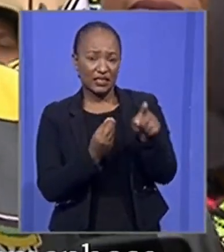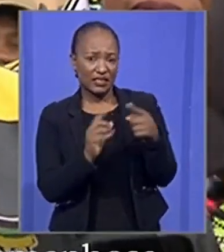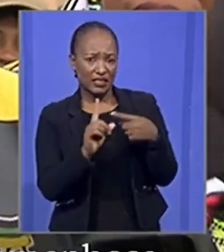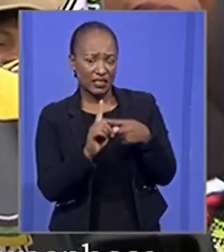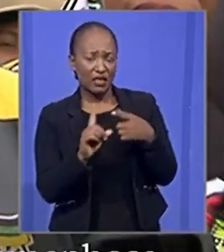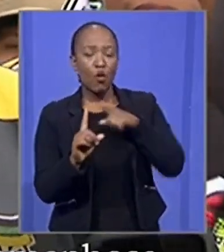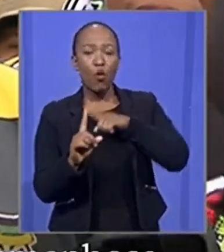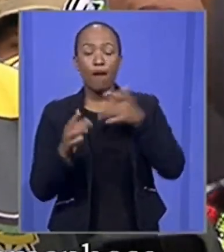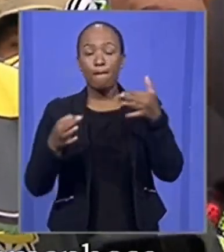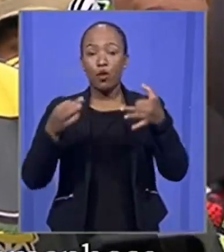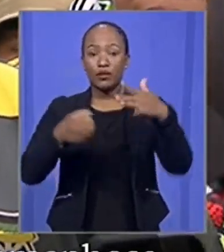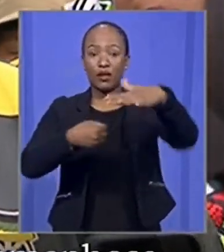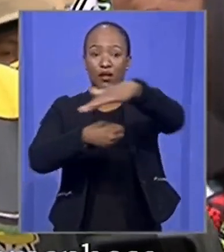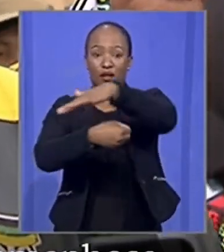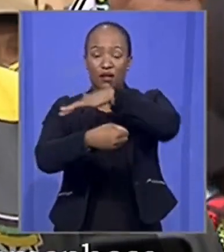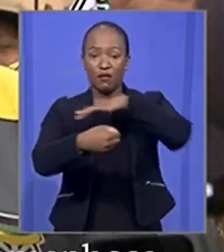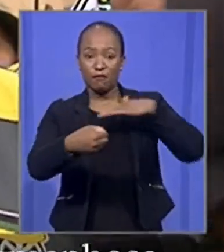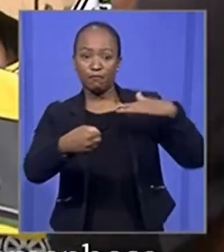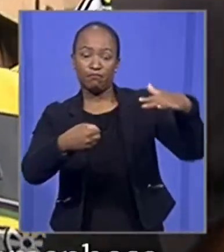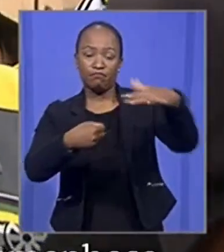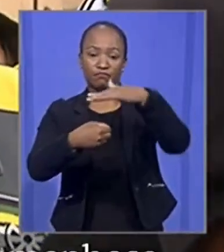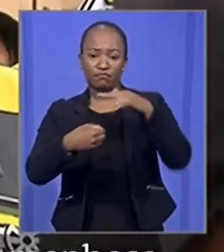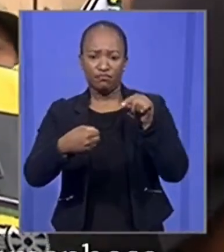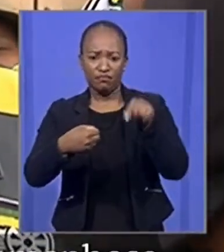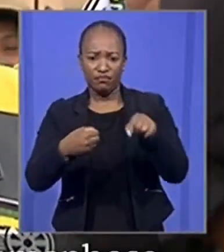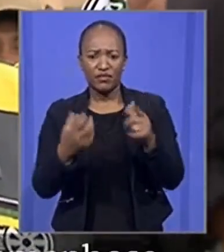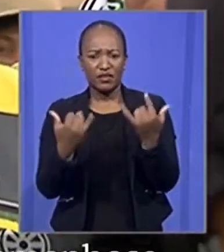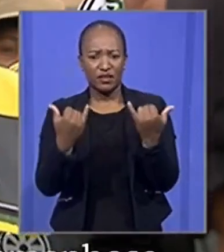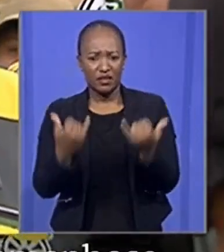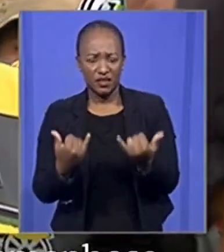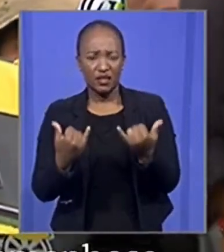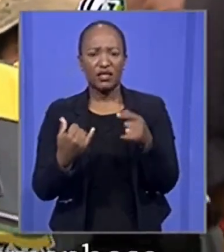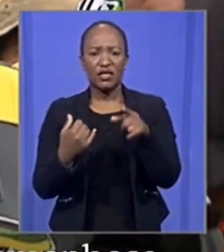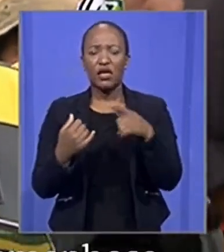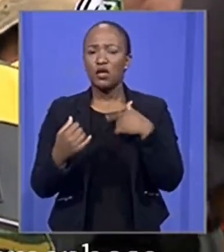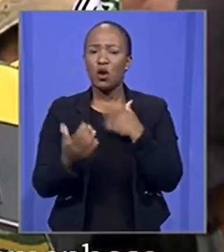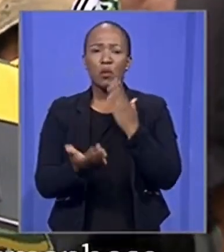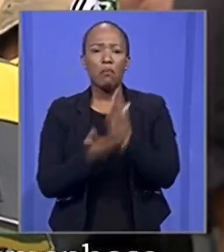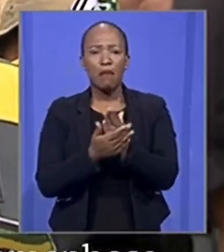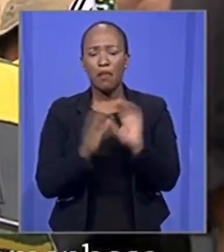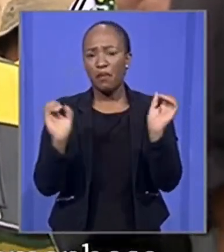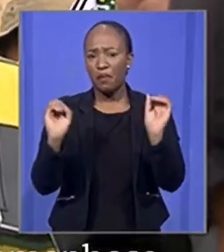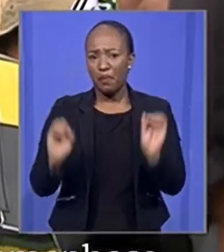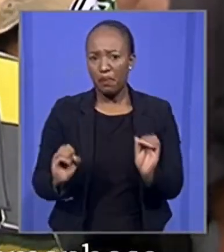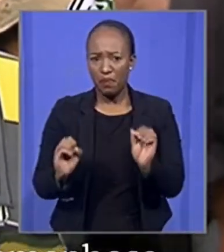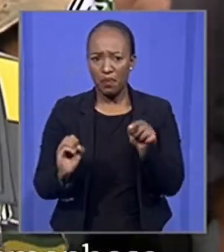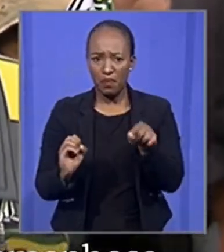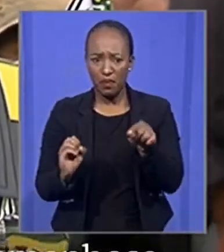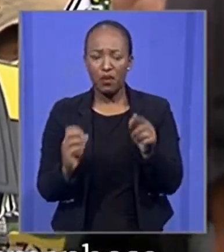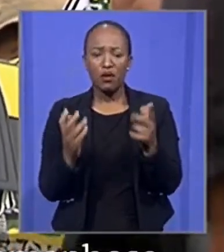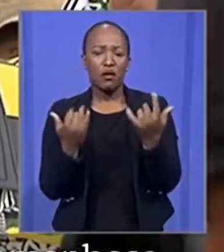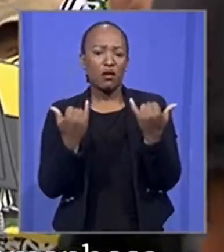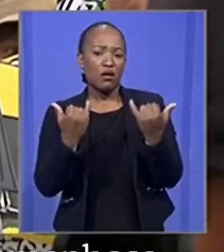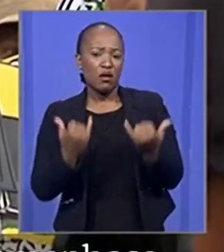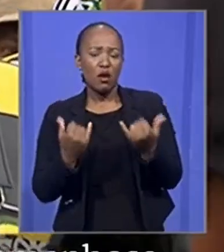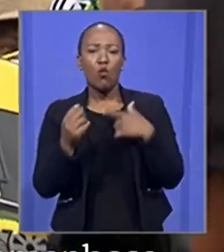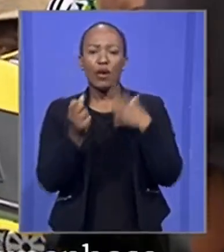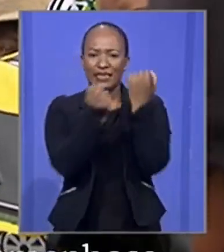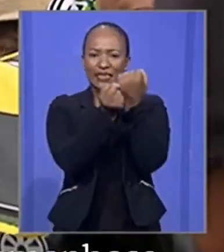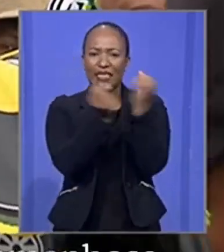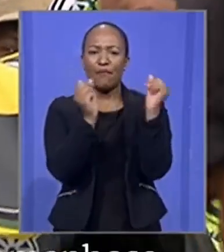political climate heats up. People tend to become uncertain, and we tell them that there's no uncertainty. Our